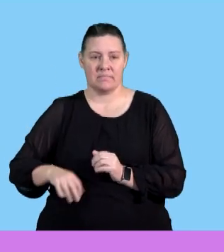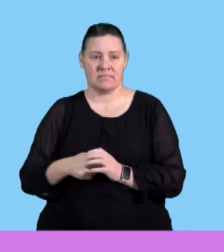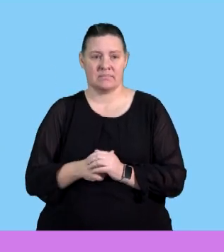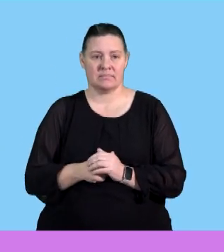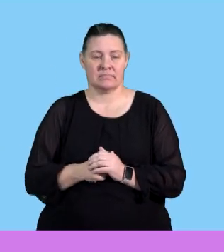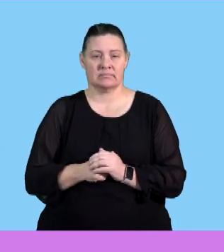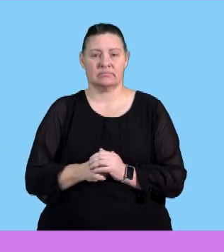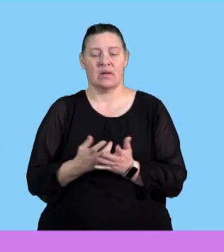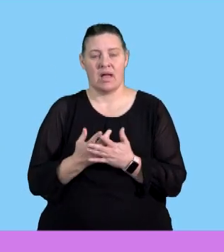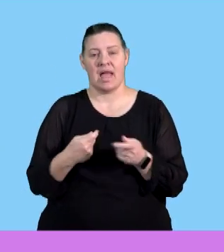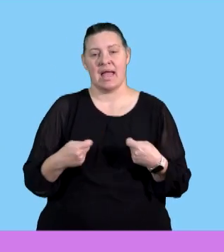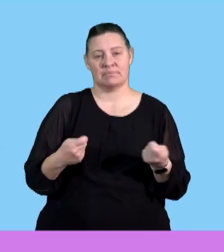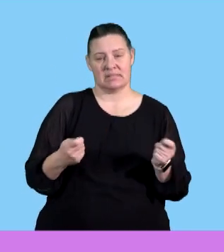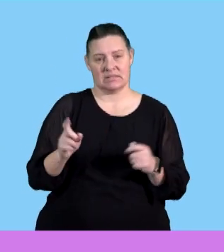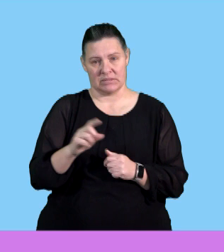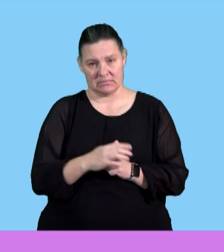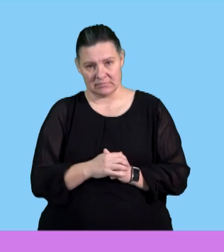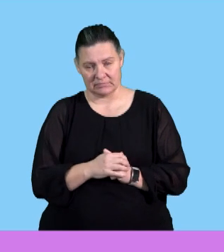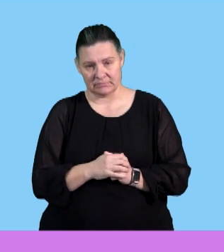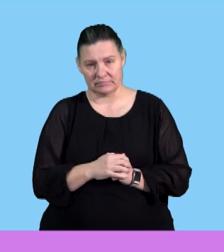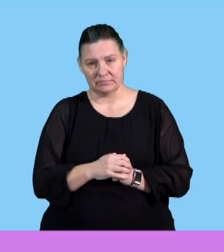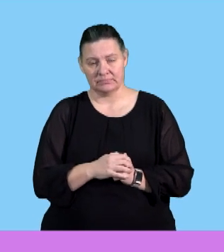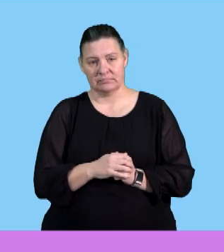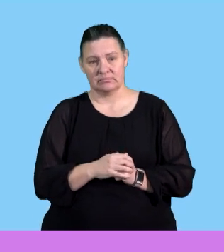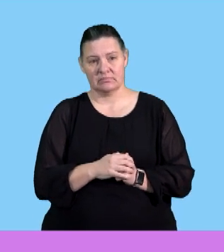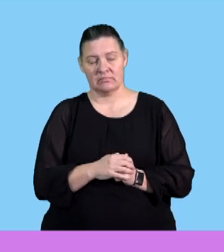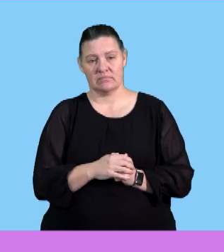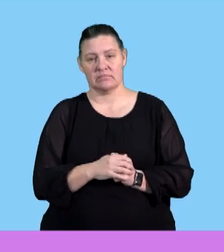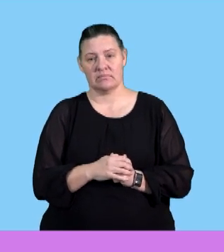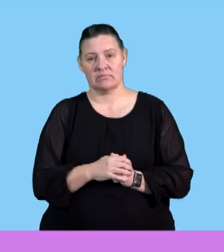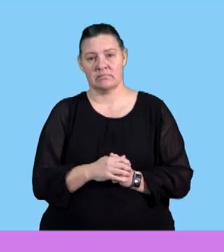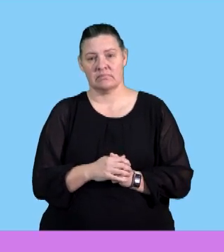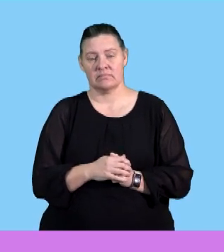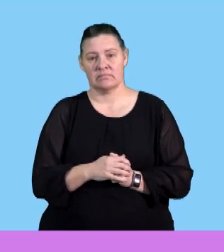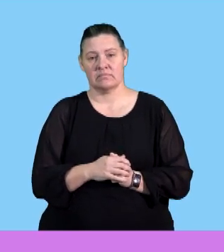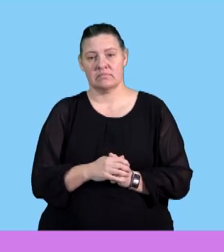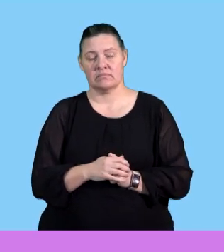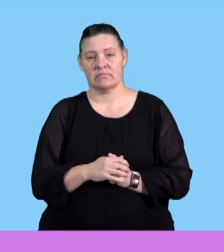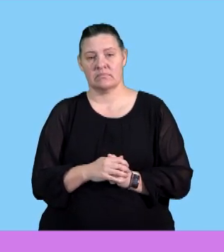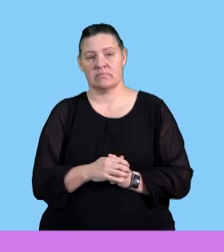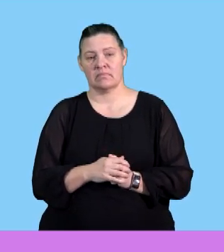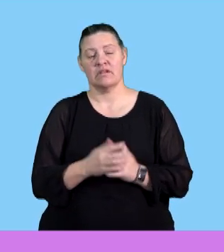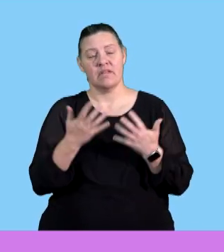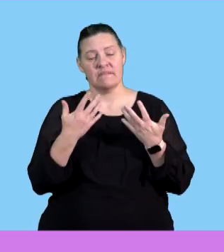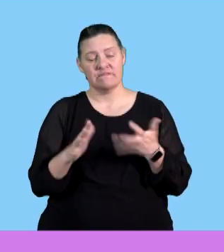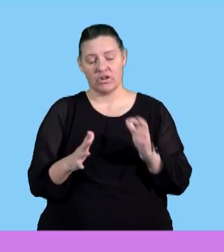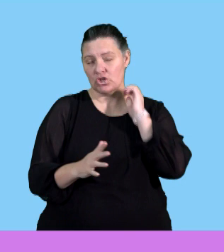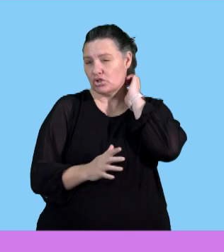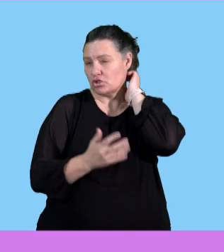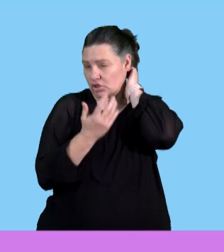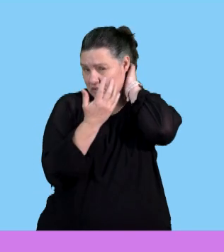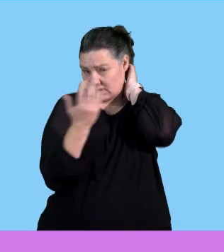and her expenses. So what happened here is they